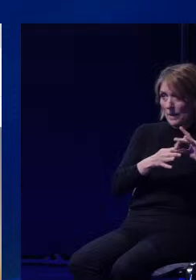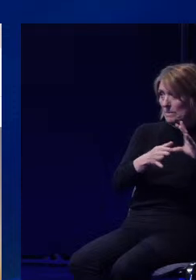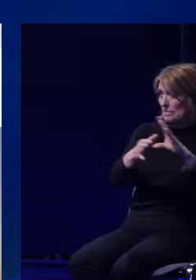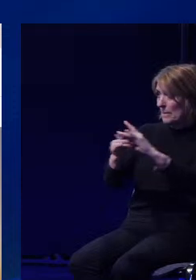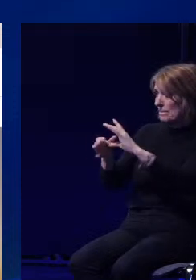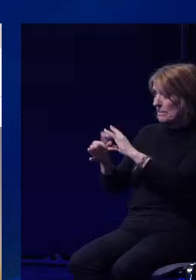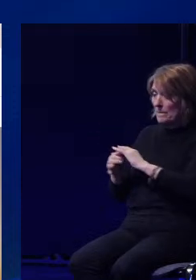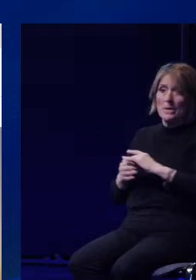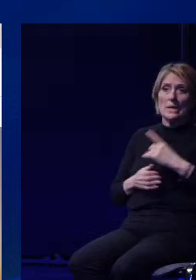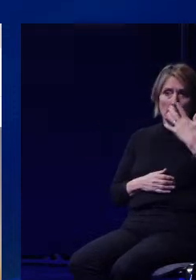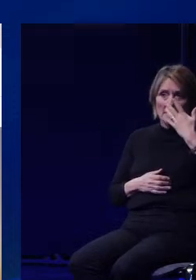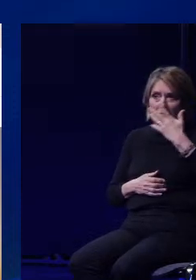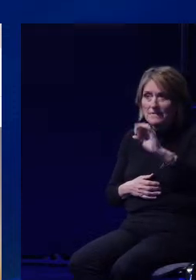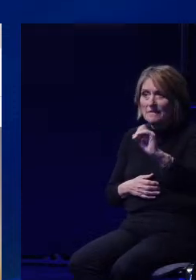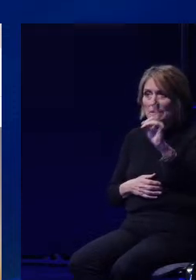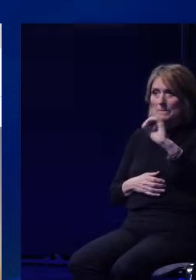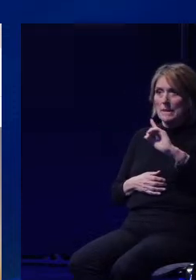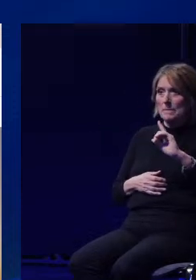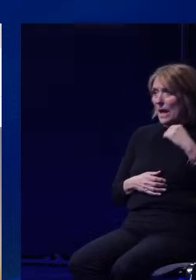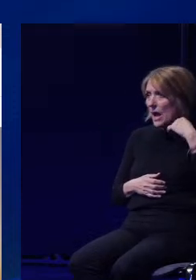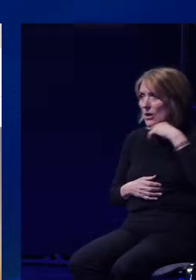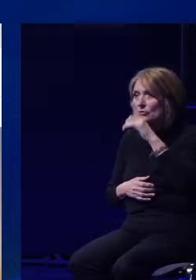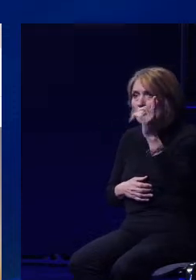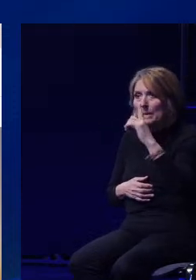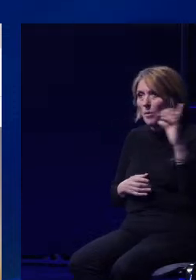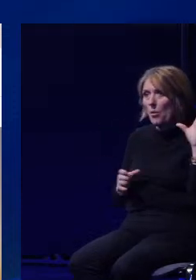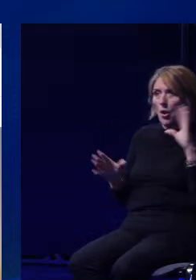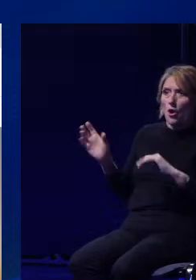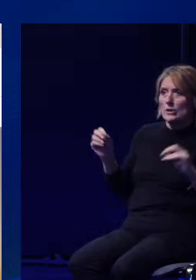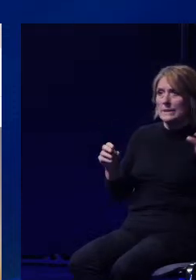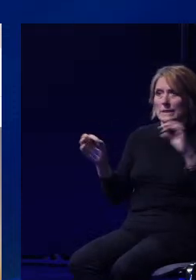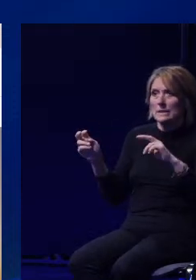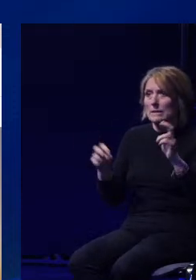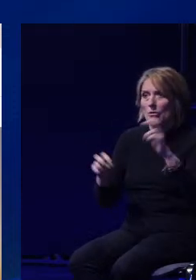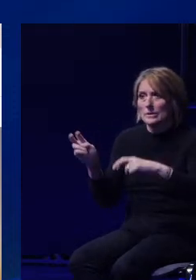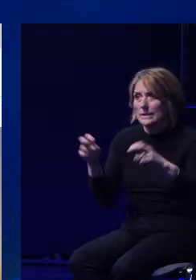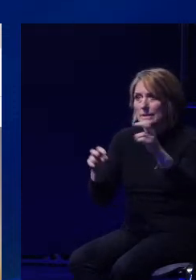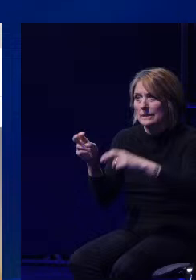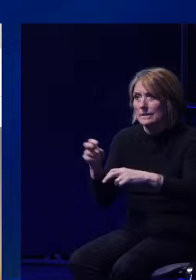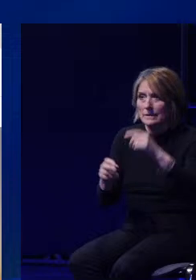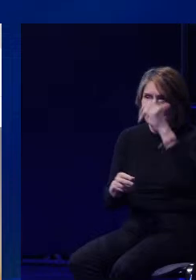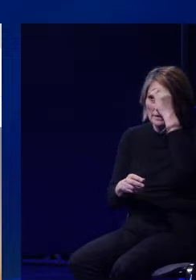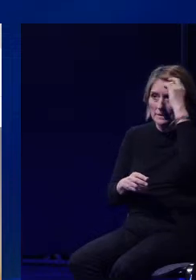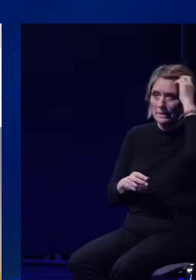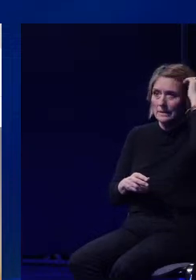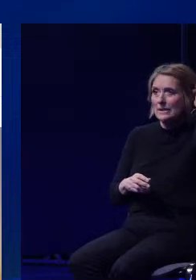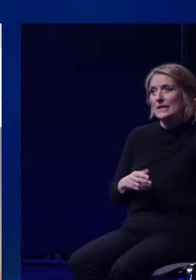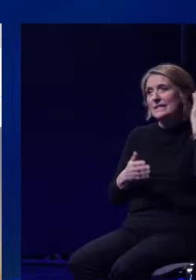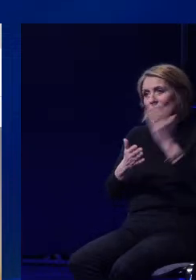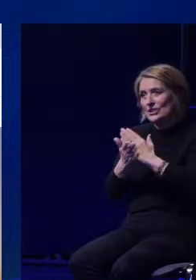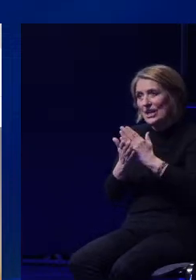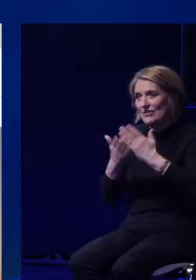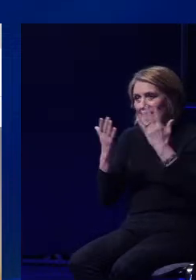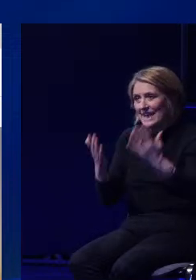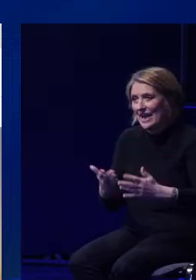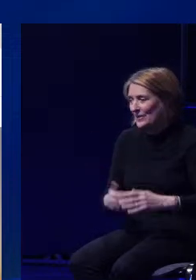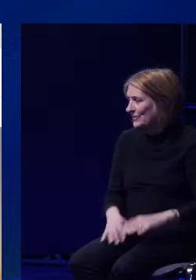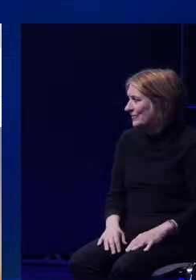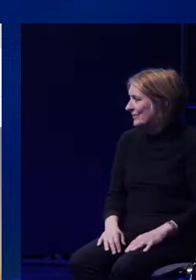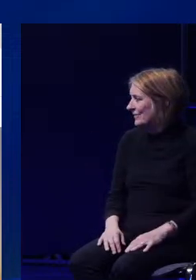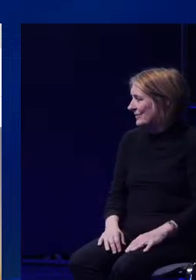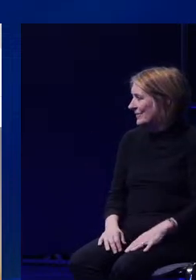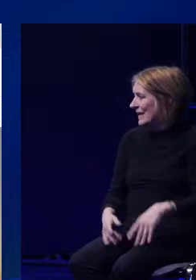people, 100 people all logged in at the same time via any device. So, excuse me? Share it now. Share it